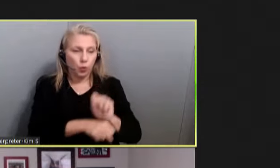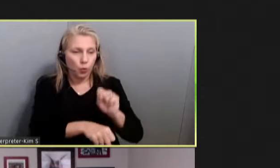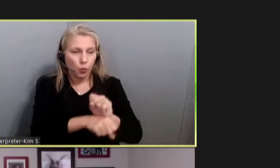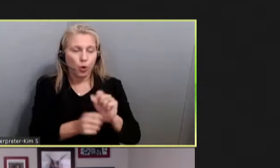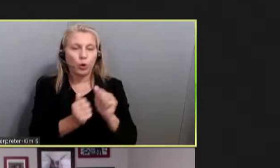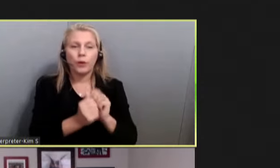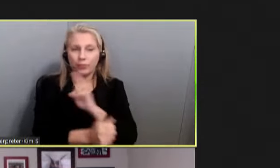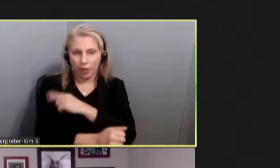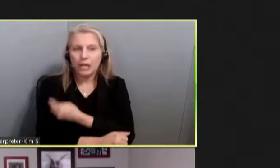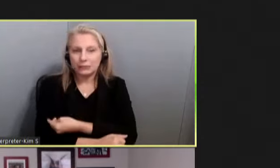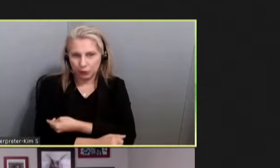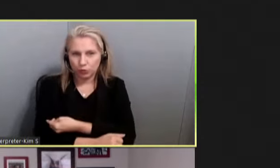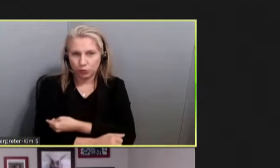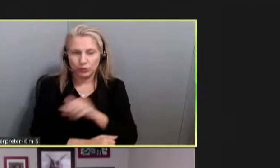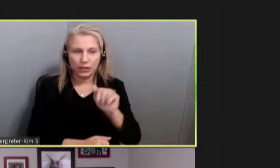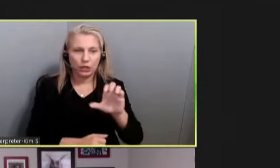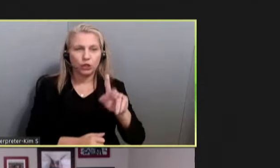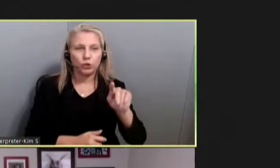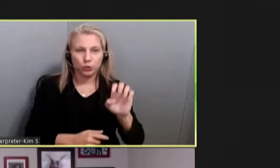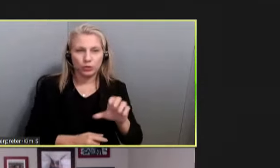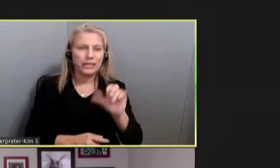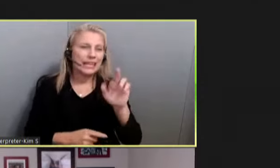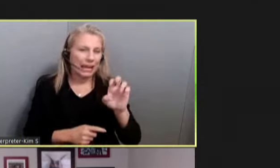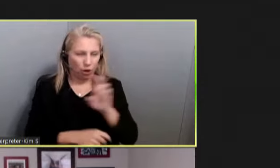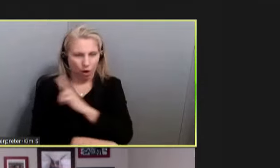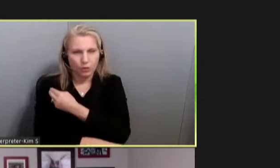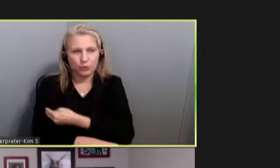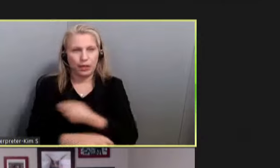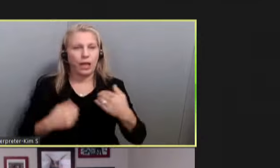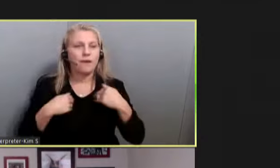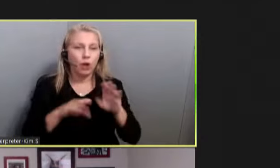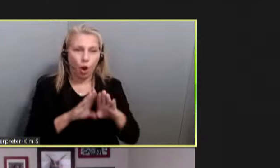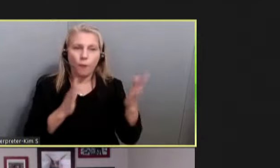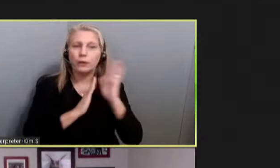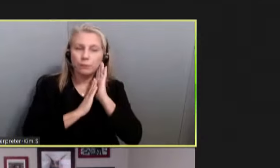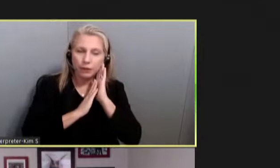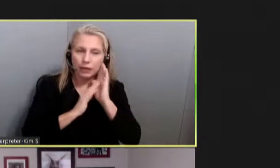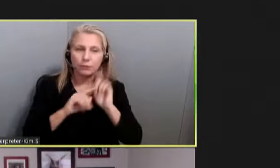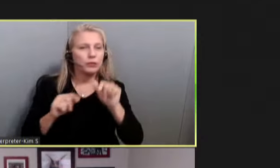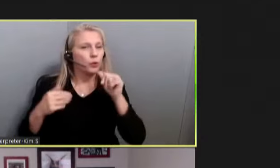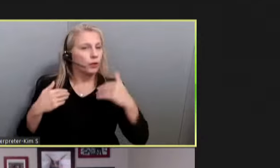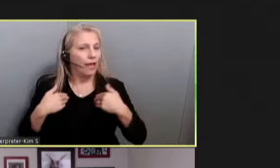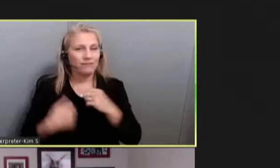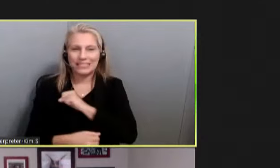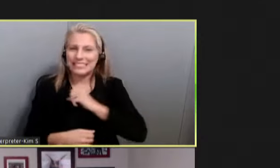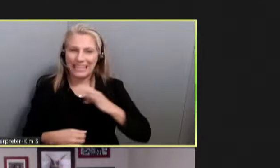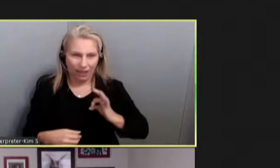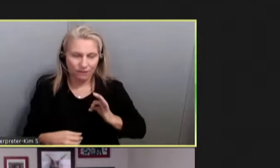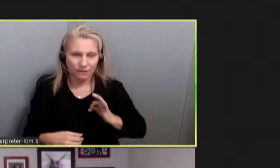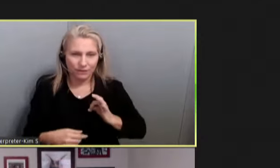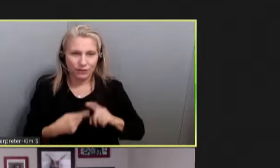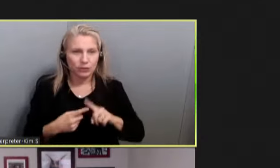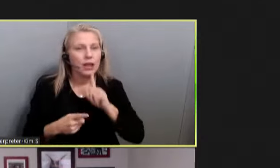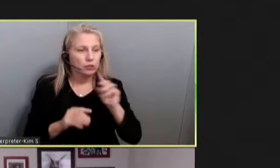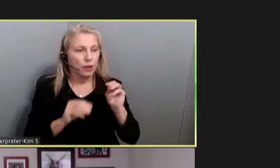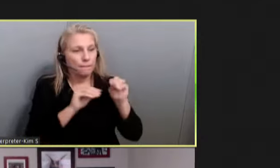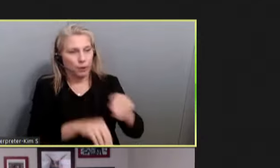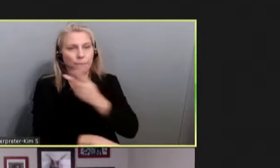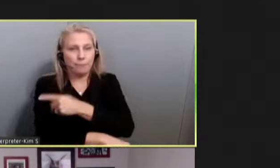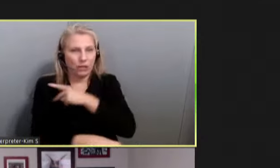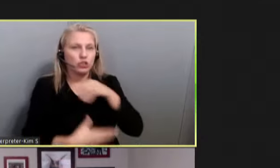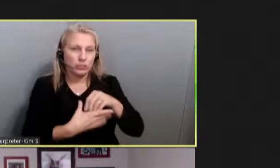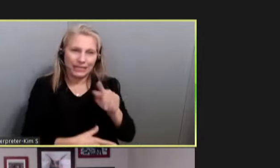our hospitals, the acute care hospitals that have open beds but don't have the staff to actually put patients in